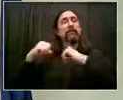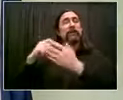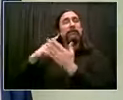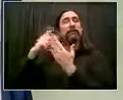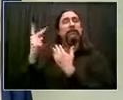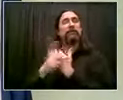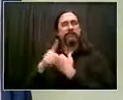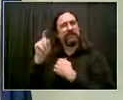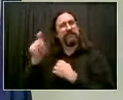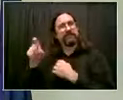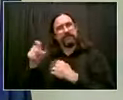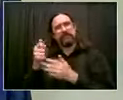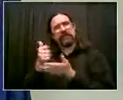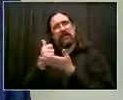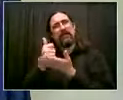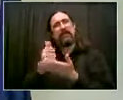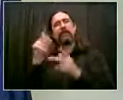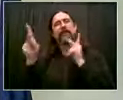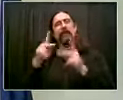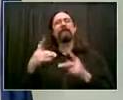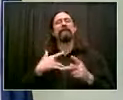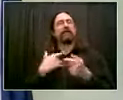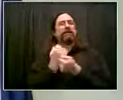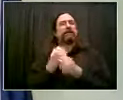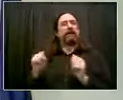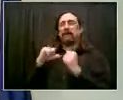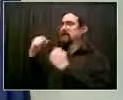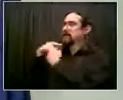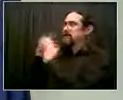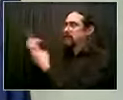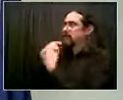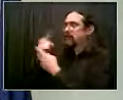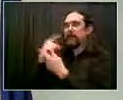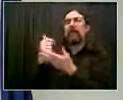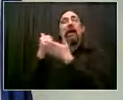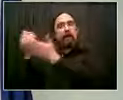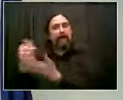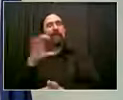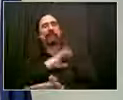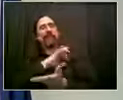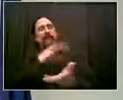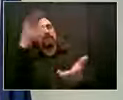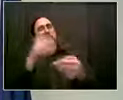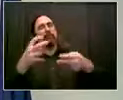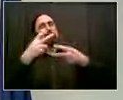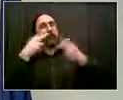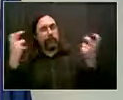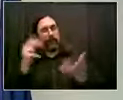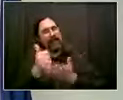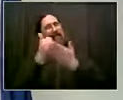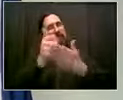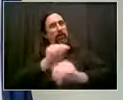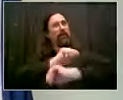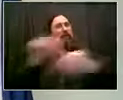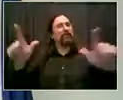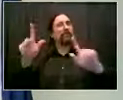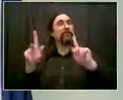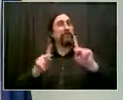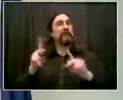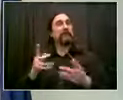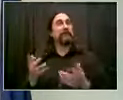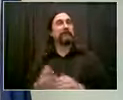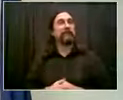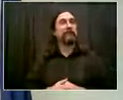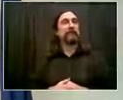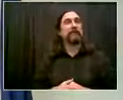that we can get it done. You talk about the courts. We are working. The courts, you know, although not at full capacity, never closed.